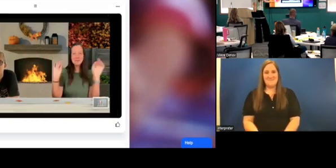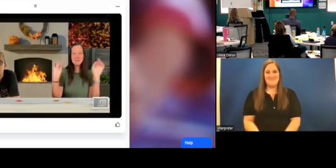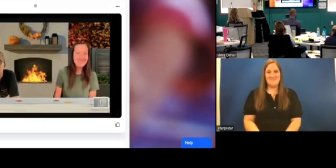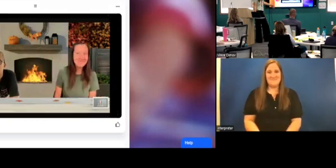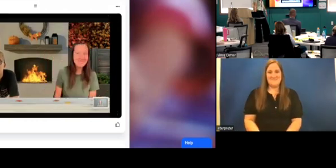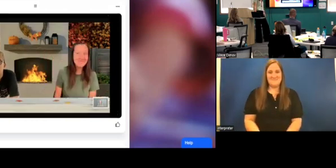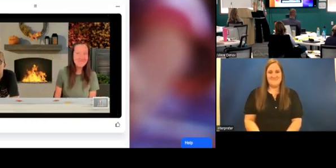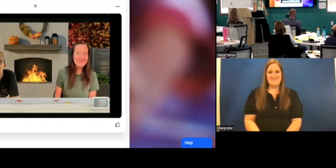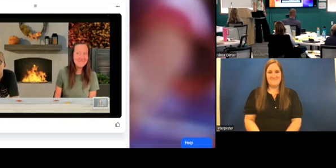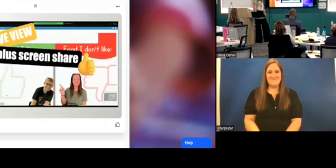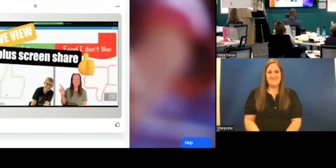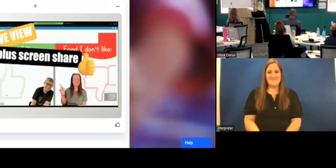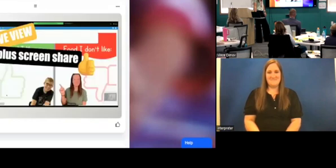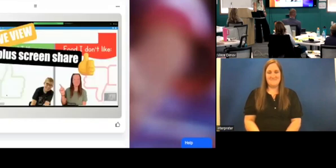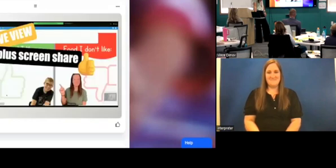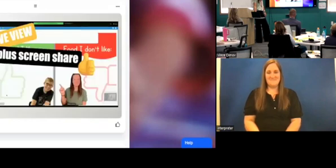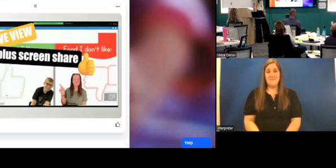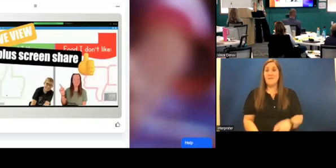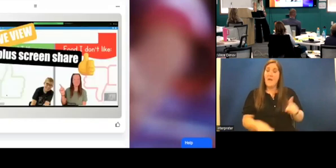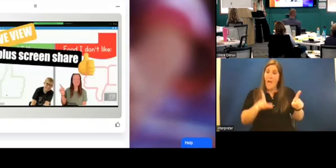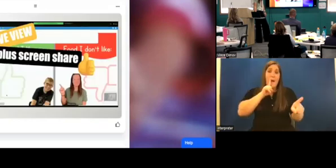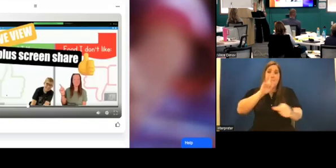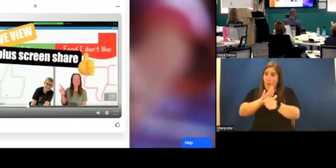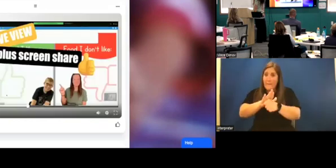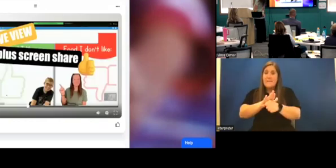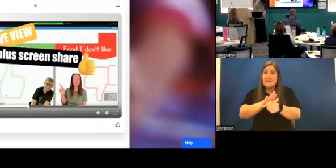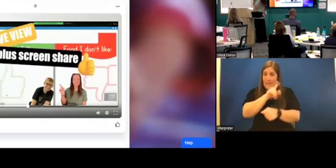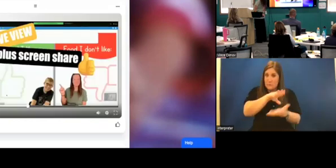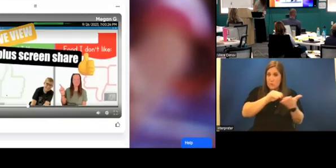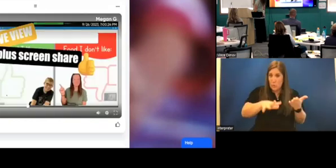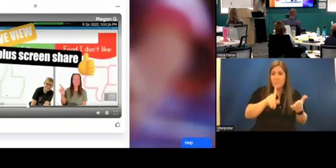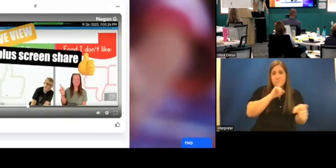I tried to look at his face, but he was excited, I promise. Okay.